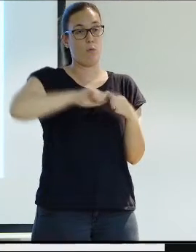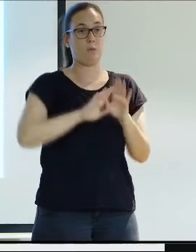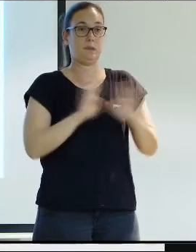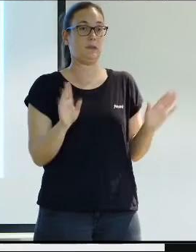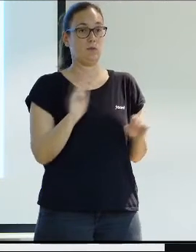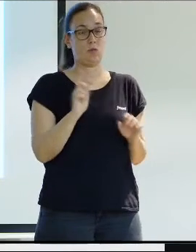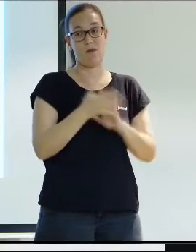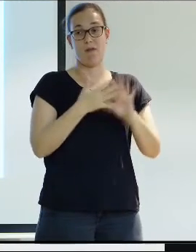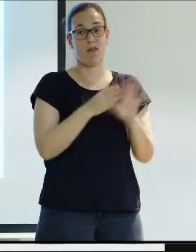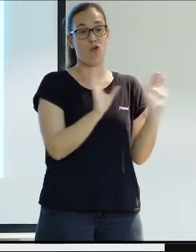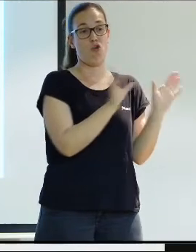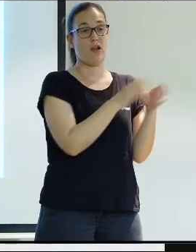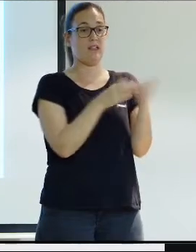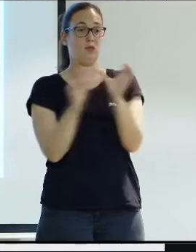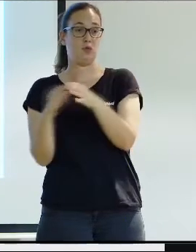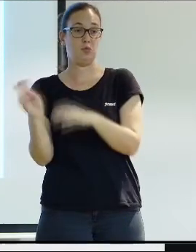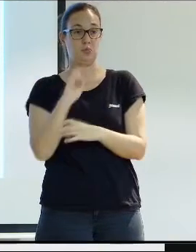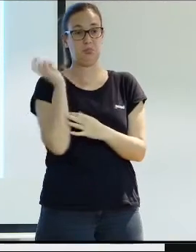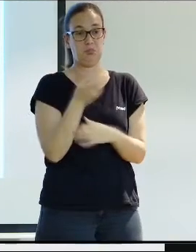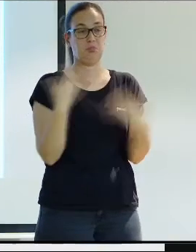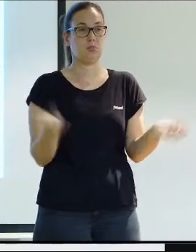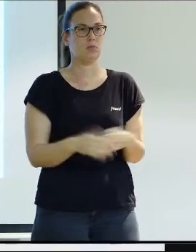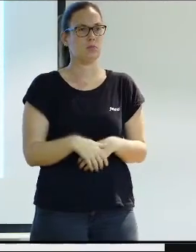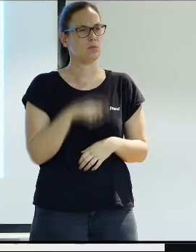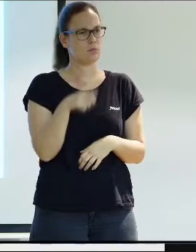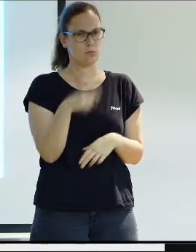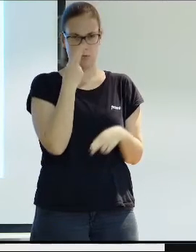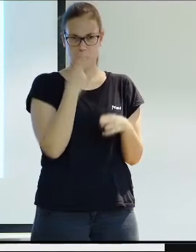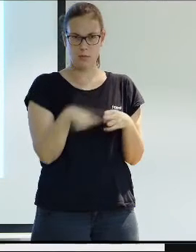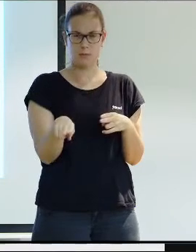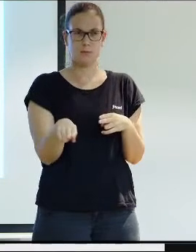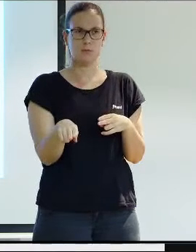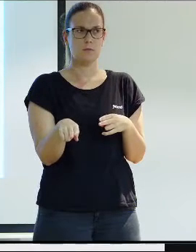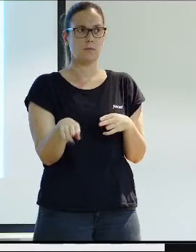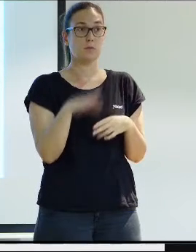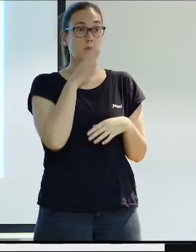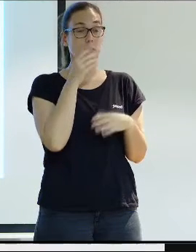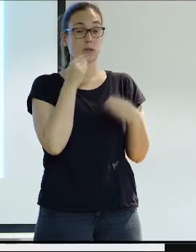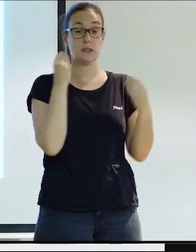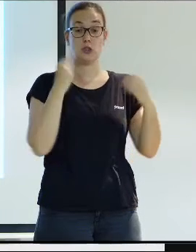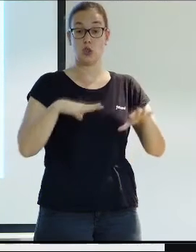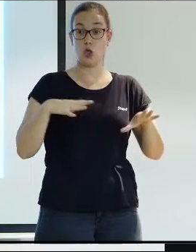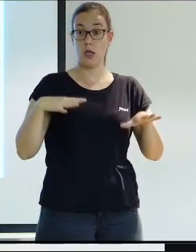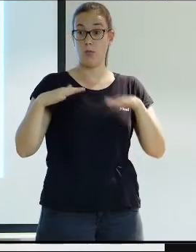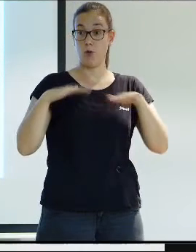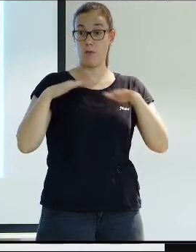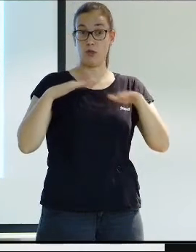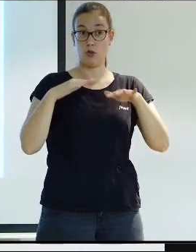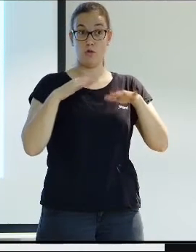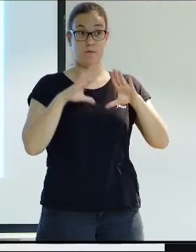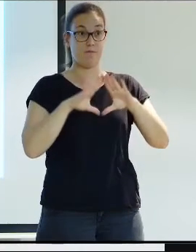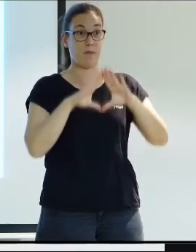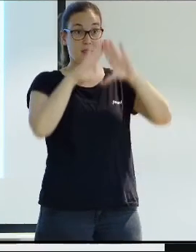referring to all groups. And it's curious because, historically speaking, the feminist